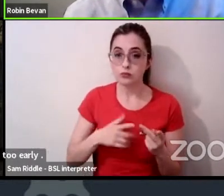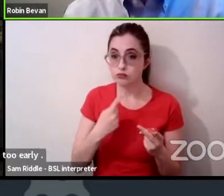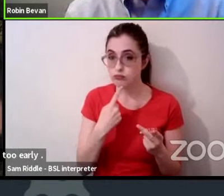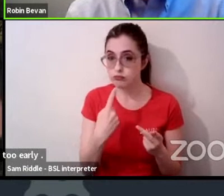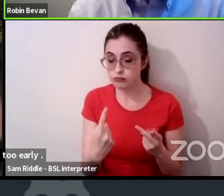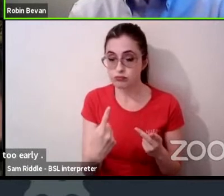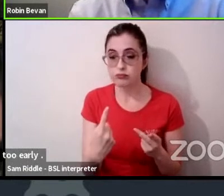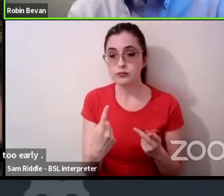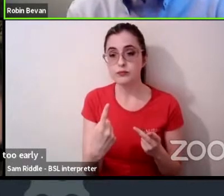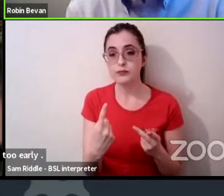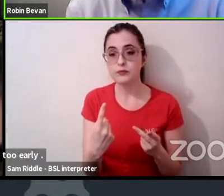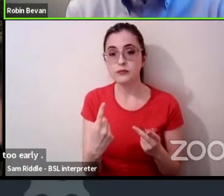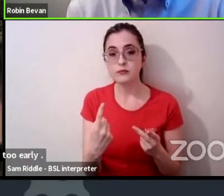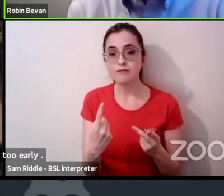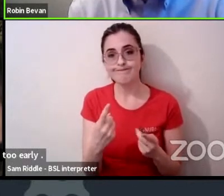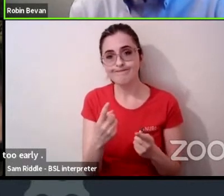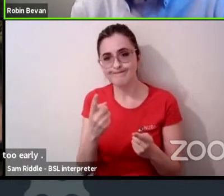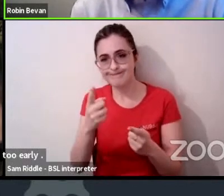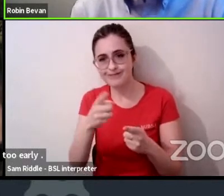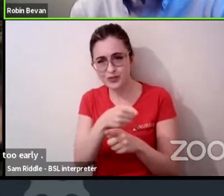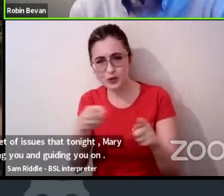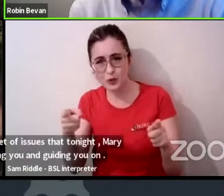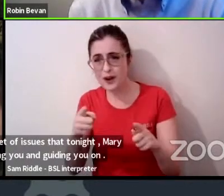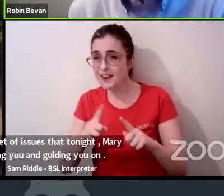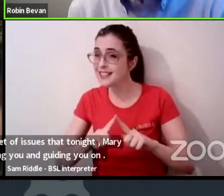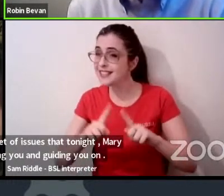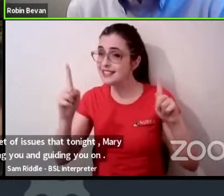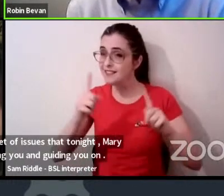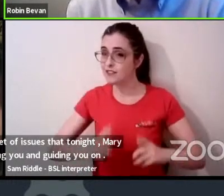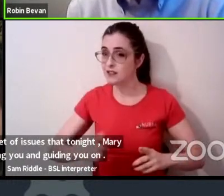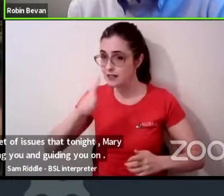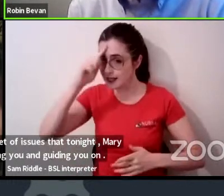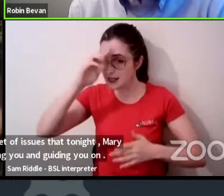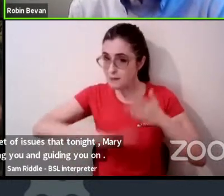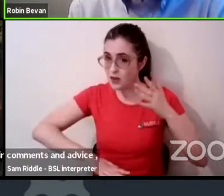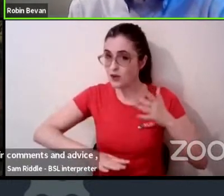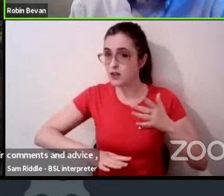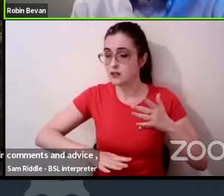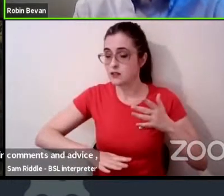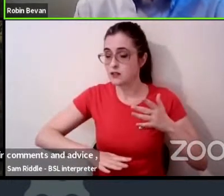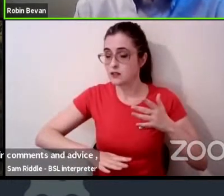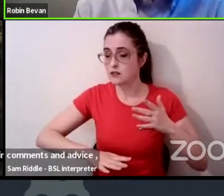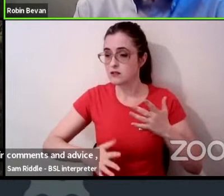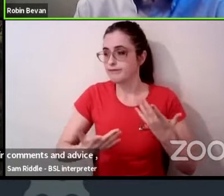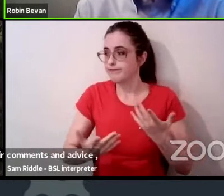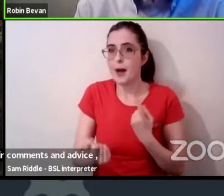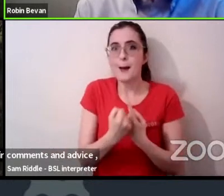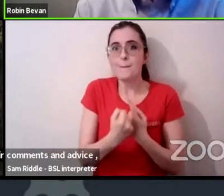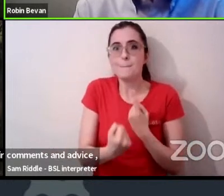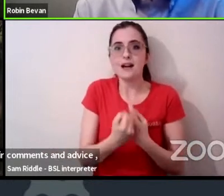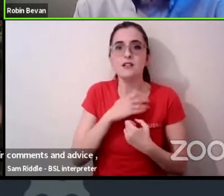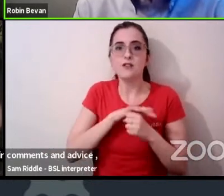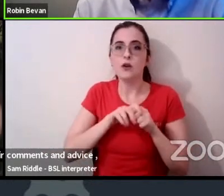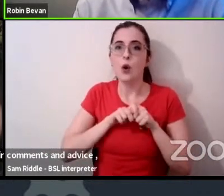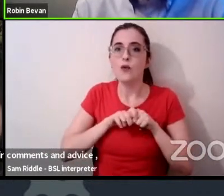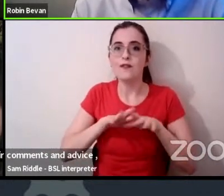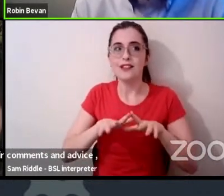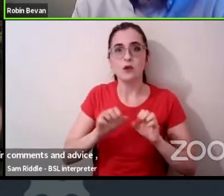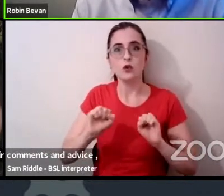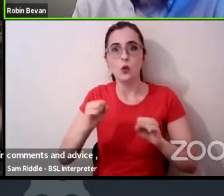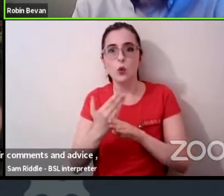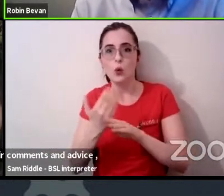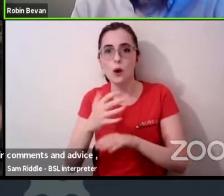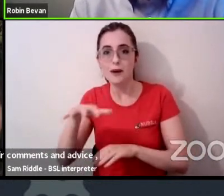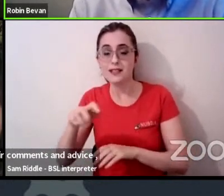those of you on the call tonight will have had very different experiences of the impact of COVID in your workplaces. Some of you will